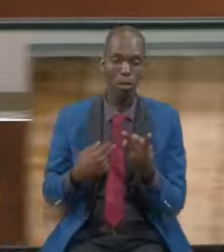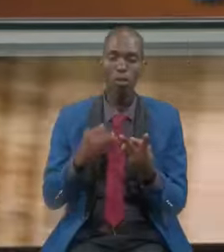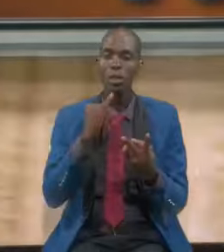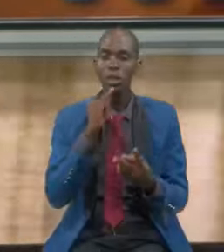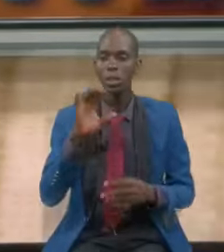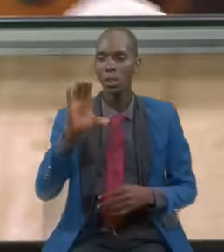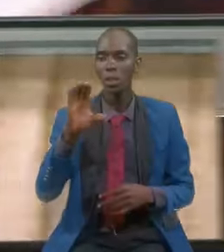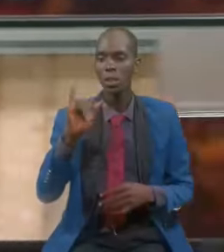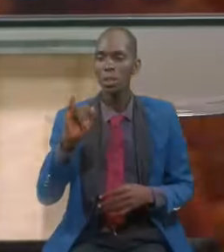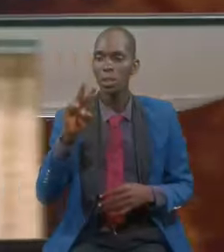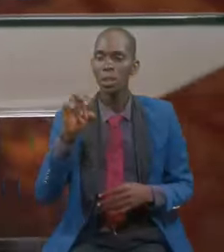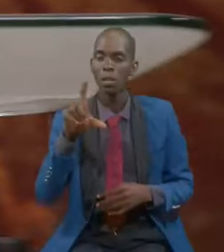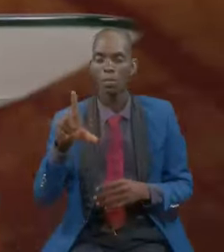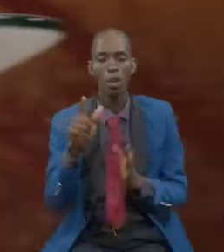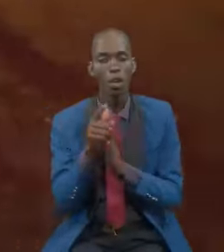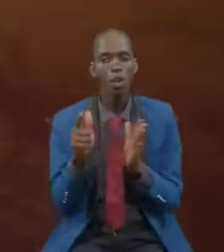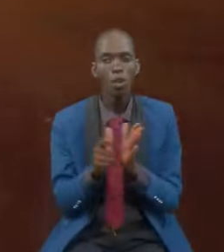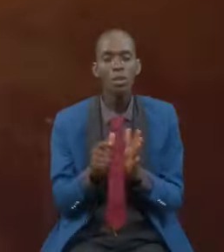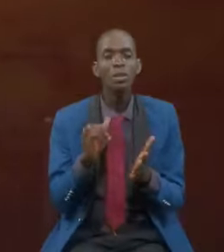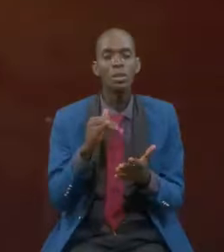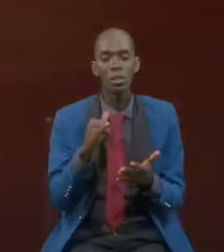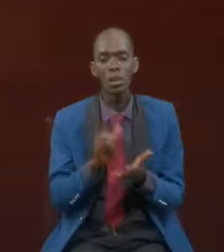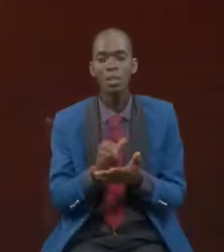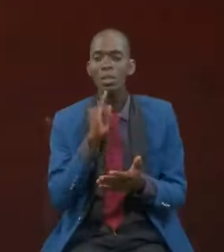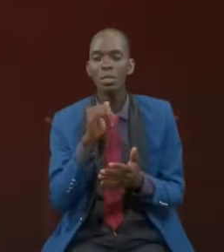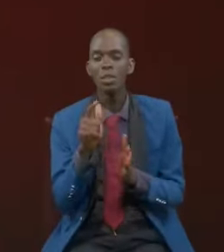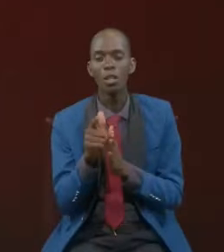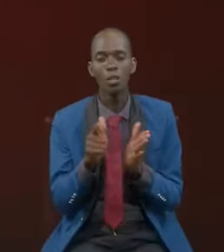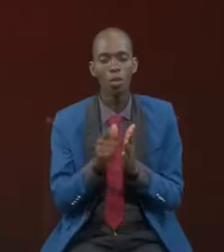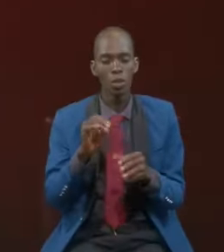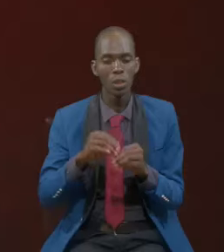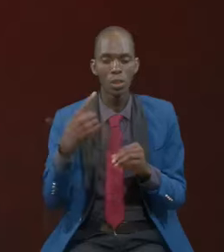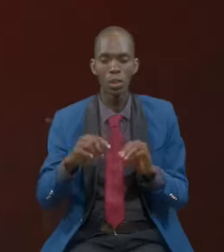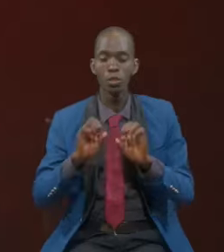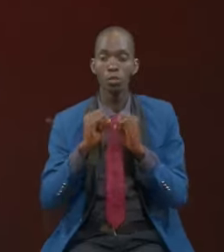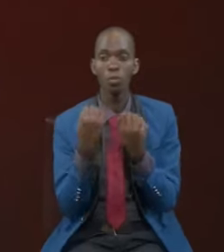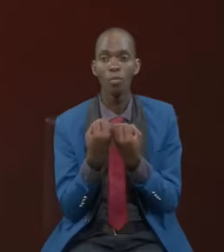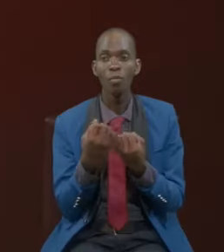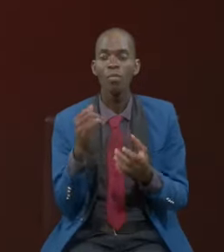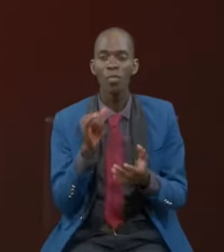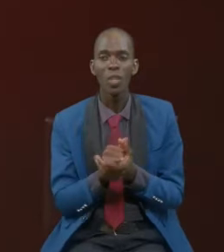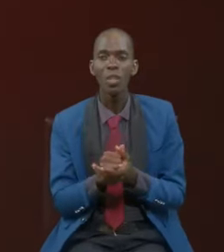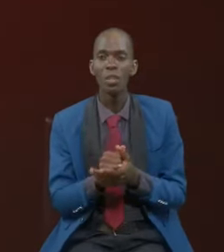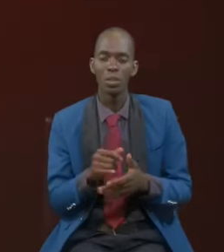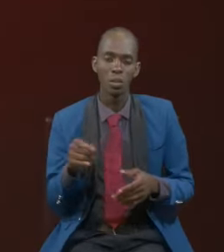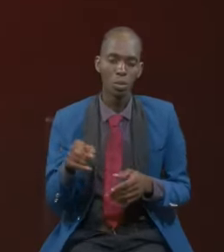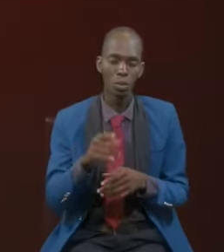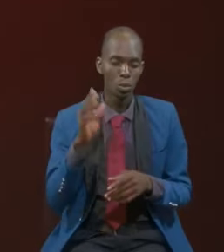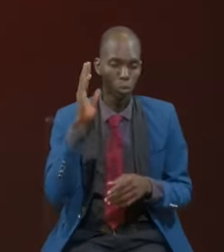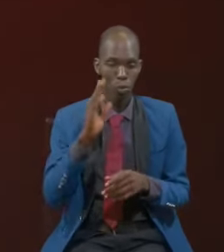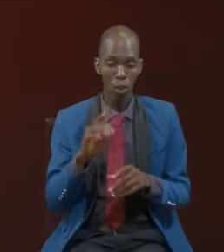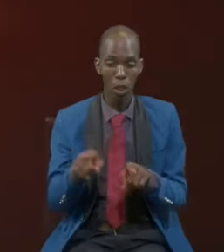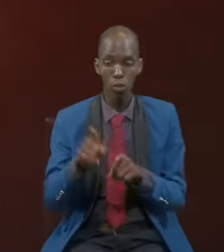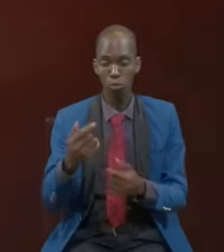you know, what guides people in society. That, you know, the speed limit as you drive on the road.